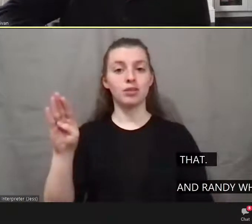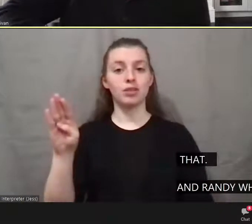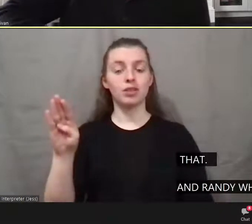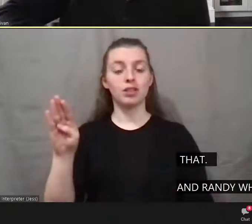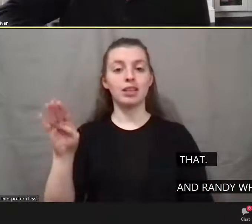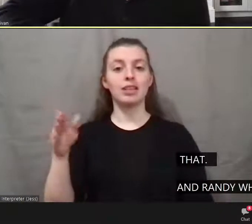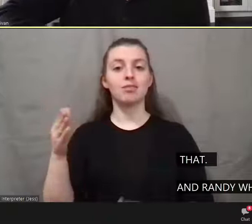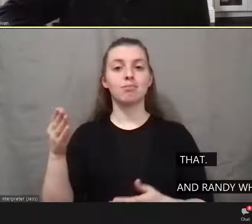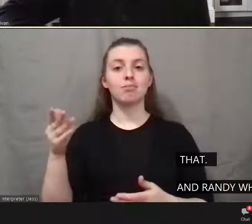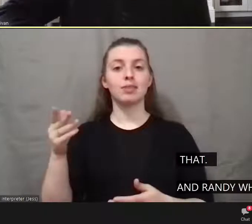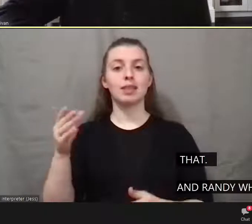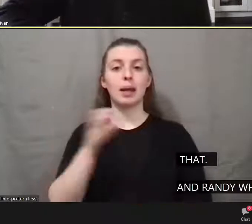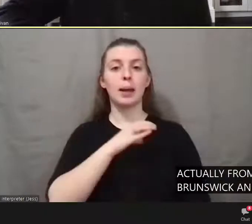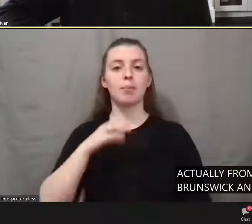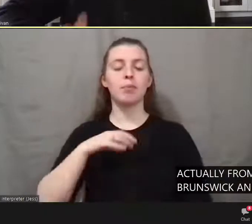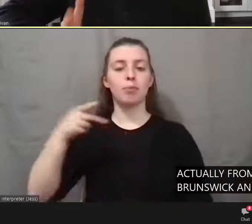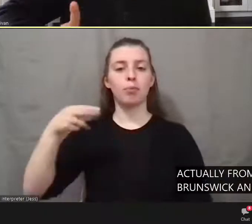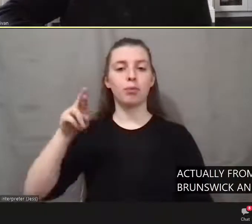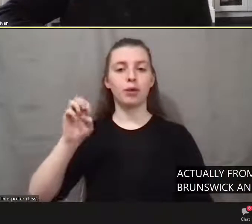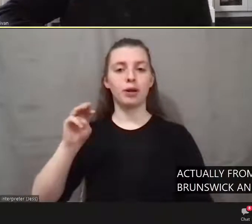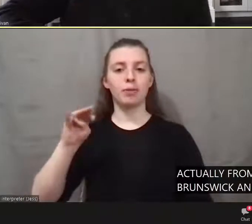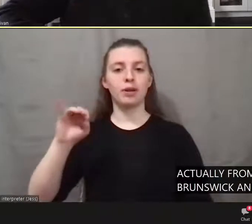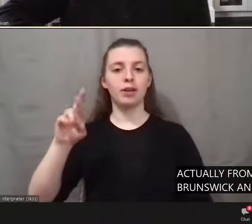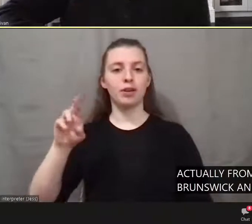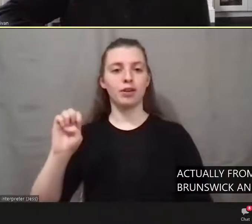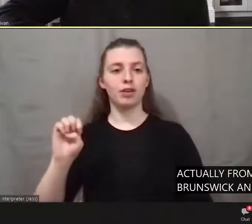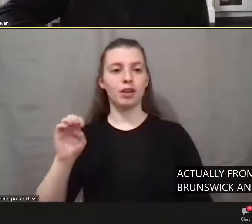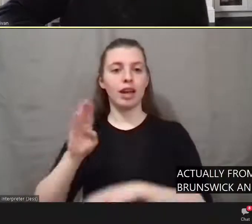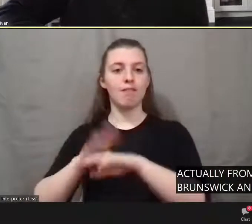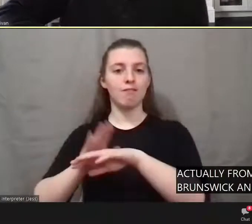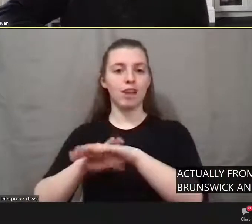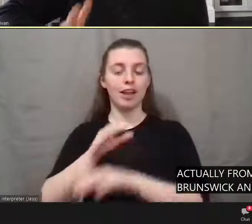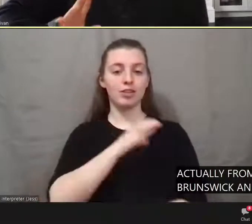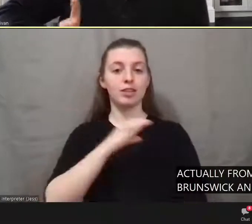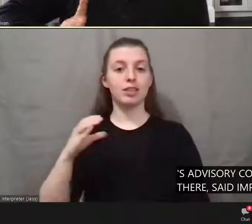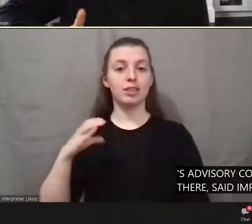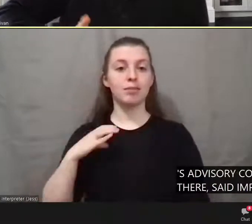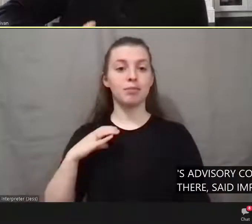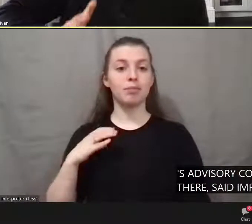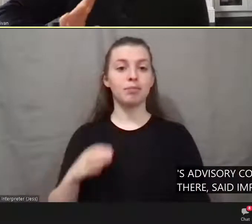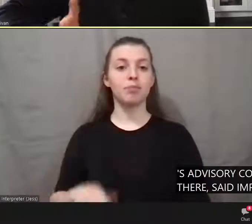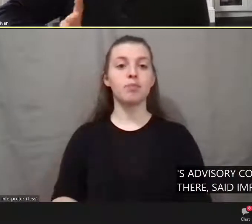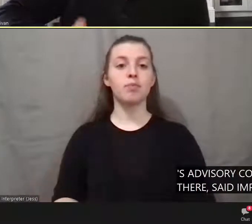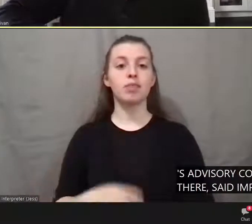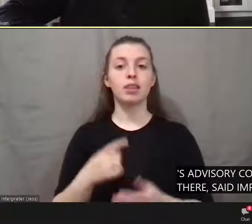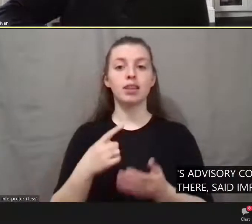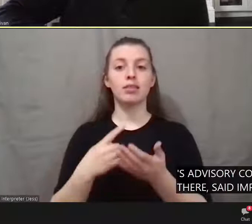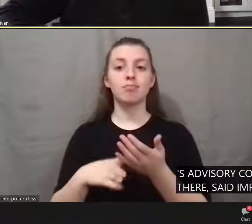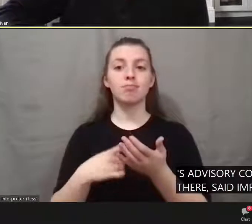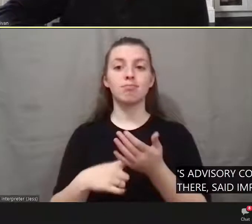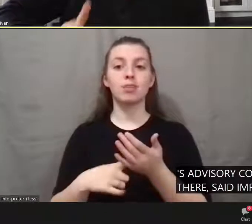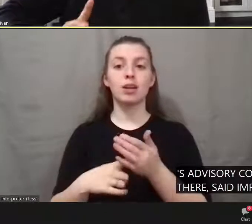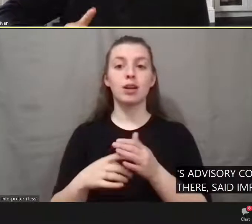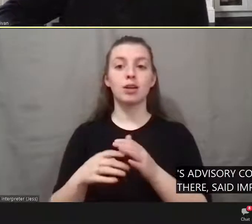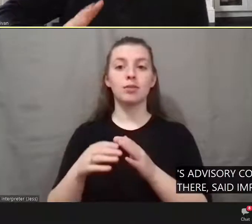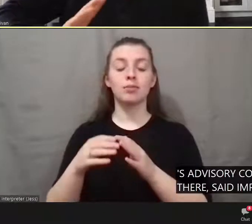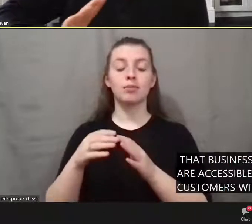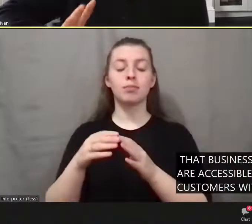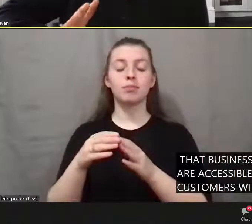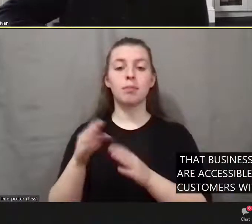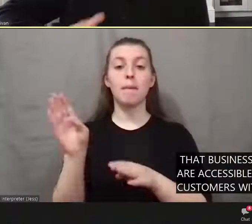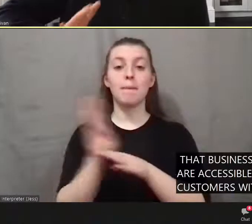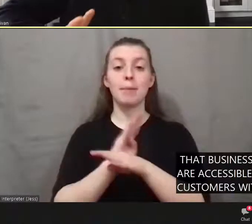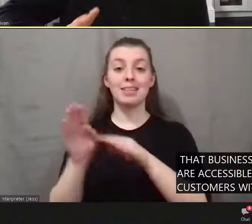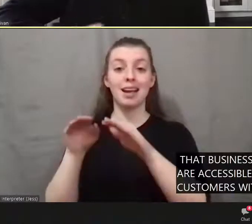Advisory Committee there, said important to point out that businesses that are accessible not only get more customers with disabilities, but also